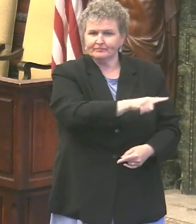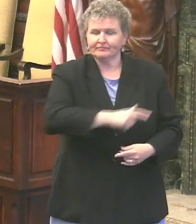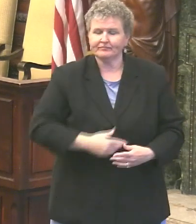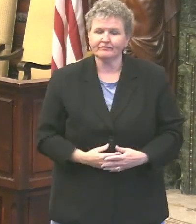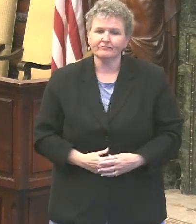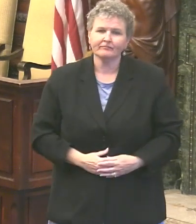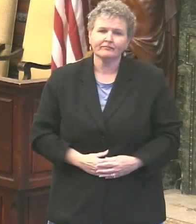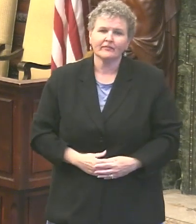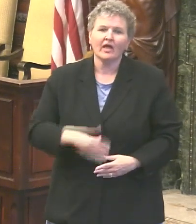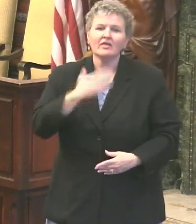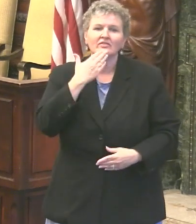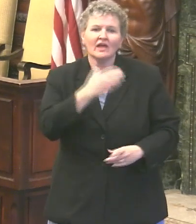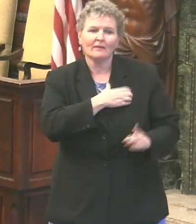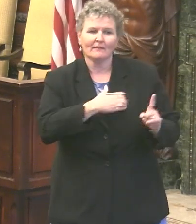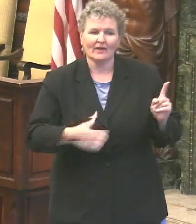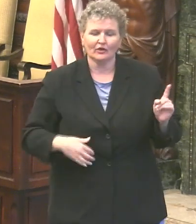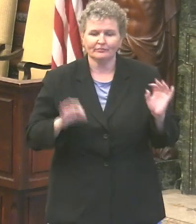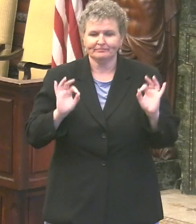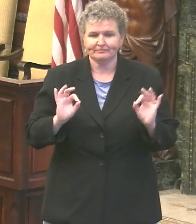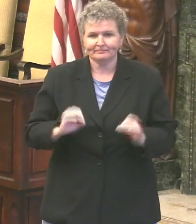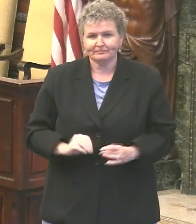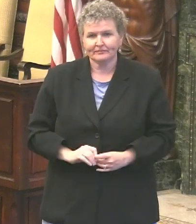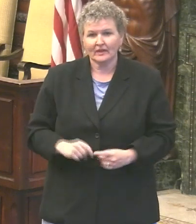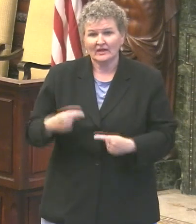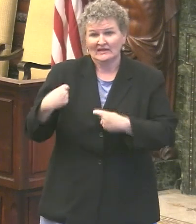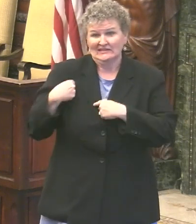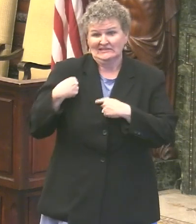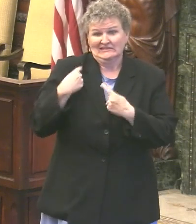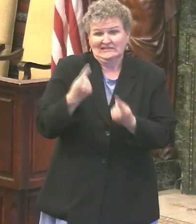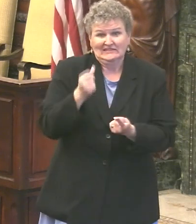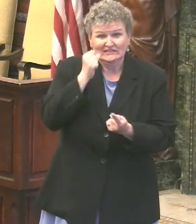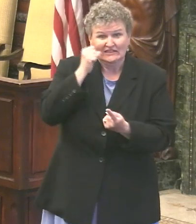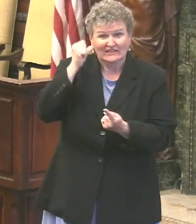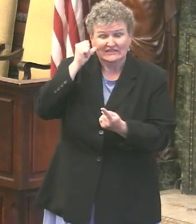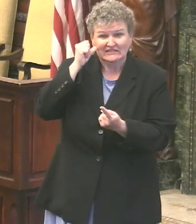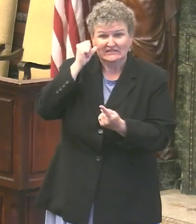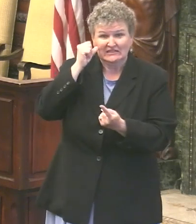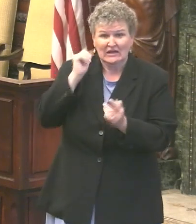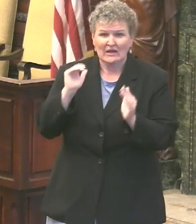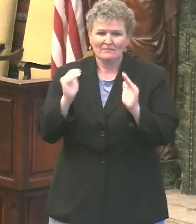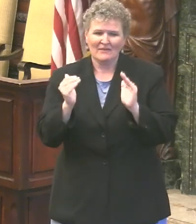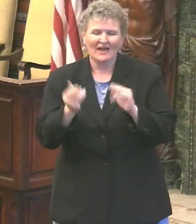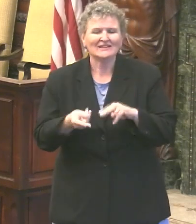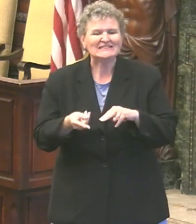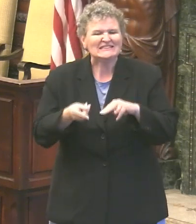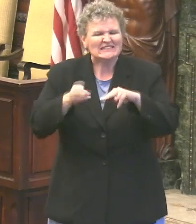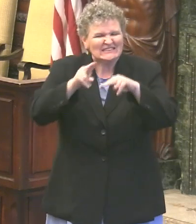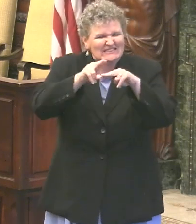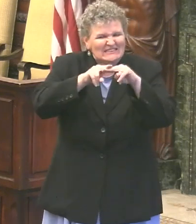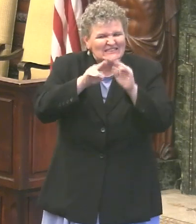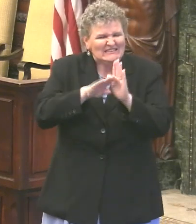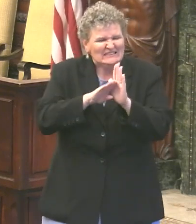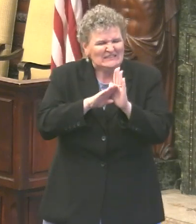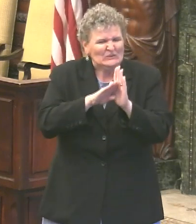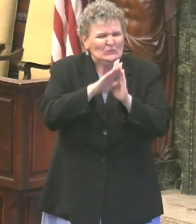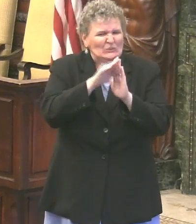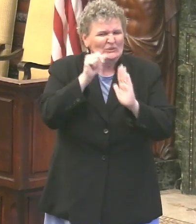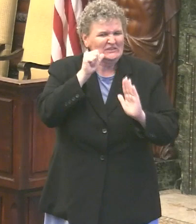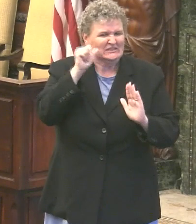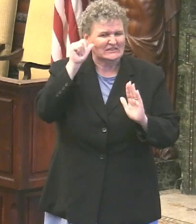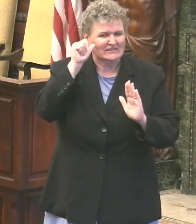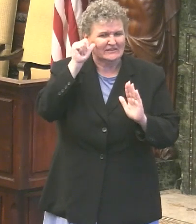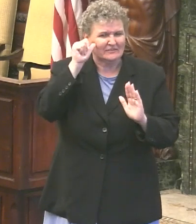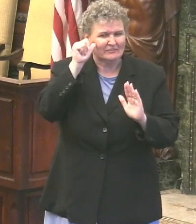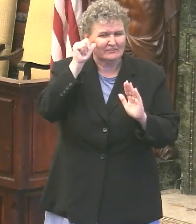Thank you very much, Mayor. Since this time yesterday, we've seen a modest increase in case counts in Philadelphia, actually over the past week. So here